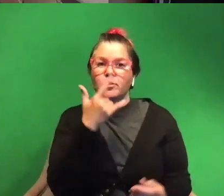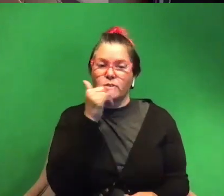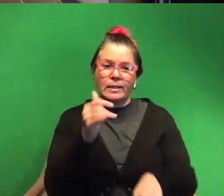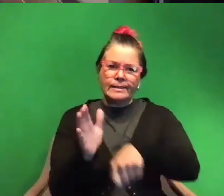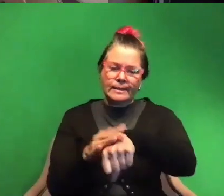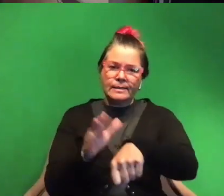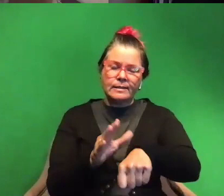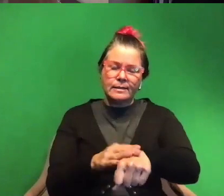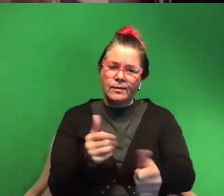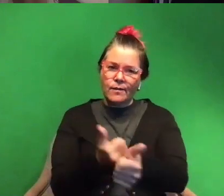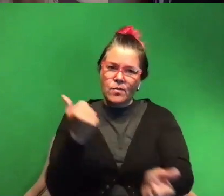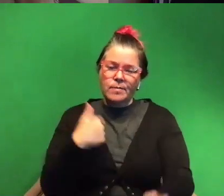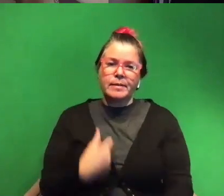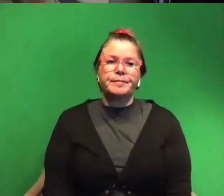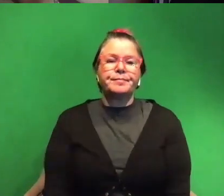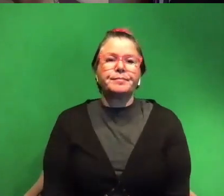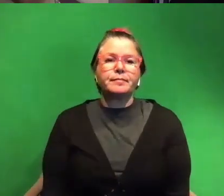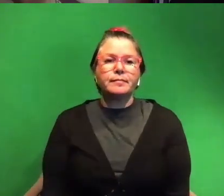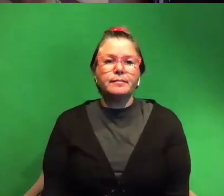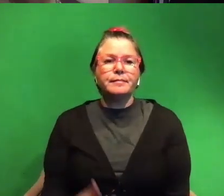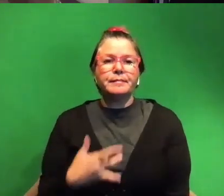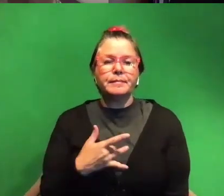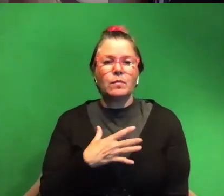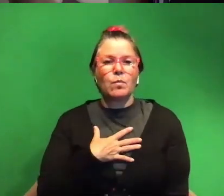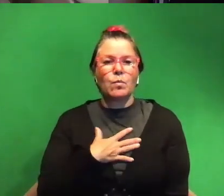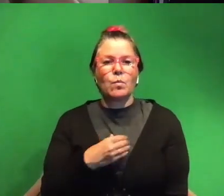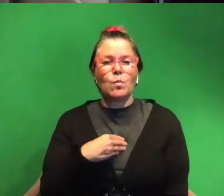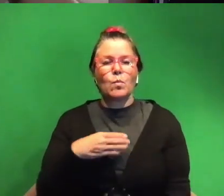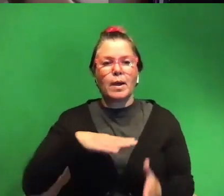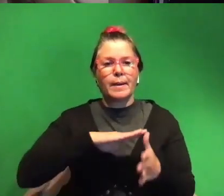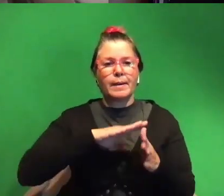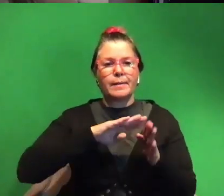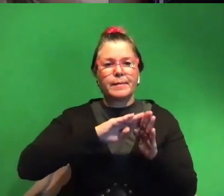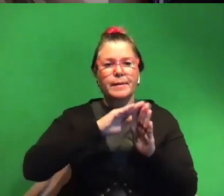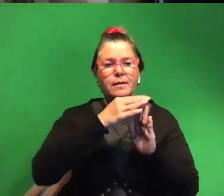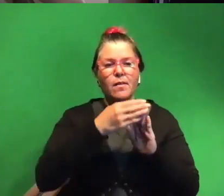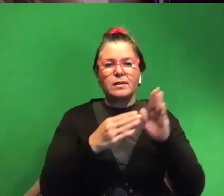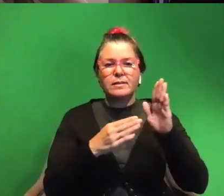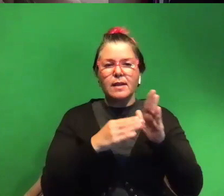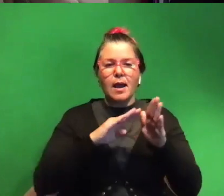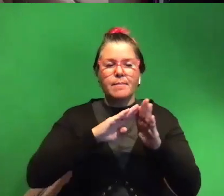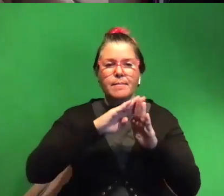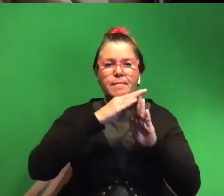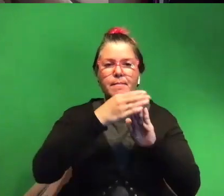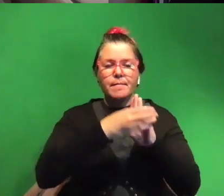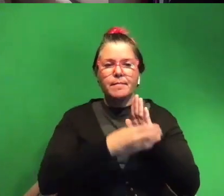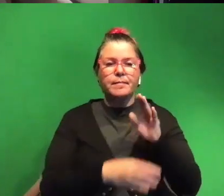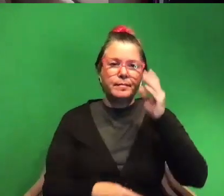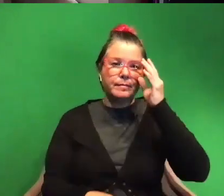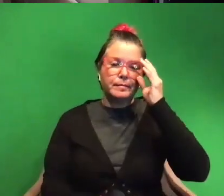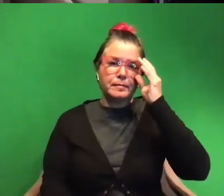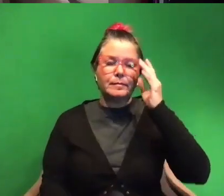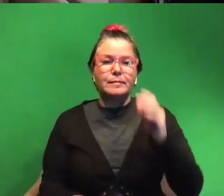me." And they also tend to have this white edge around the top of the plates. And that's not